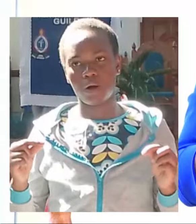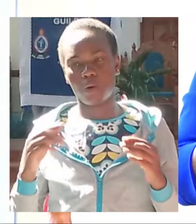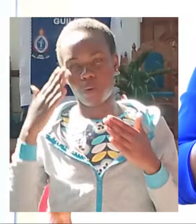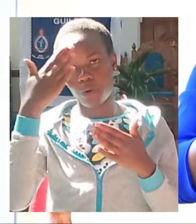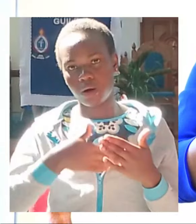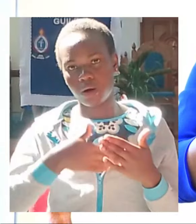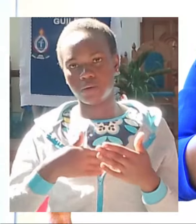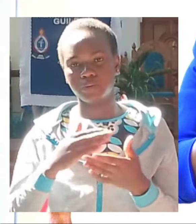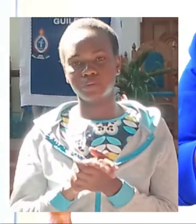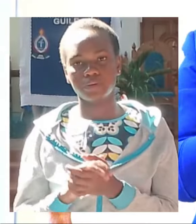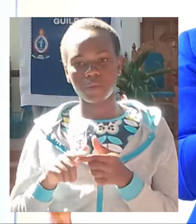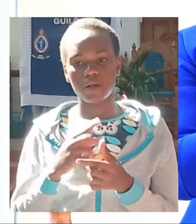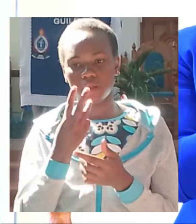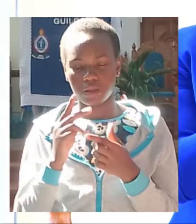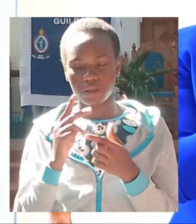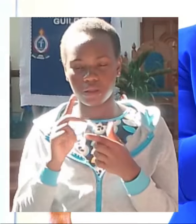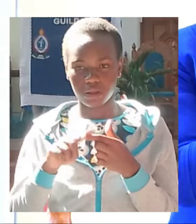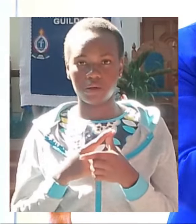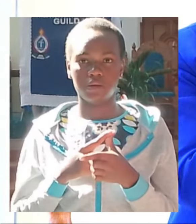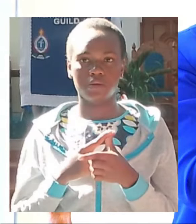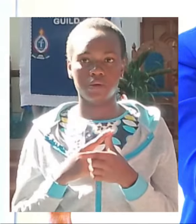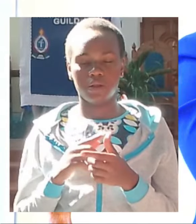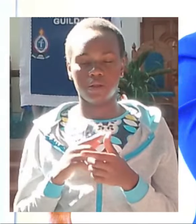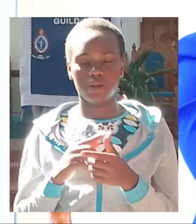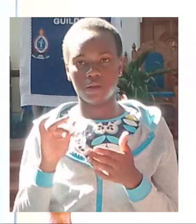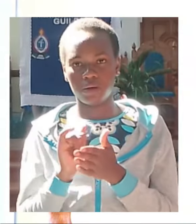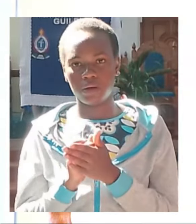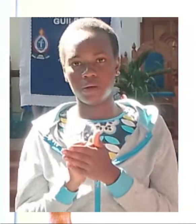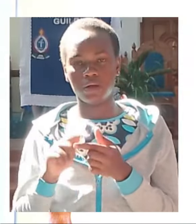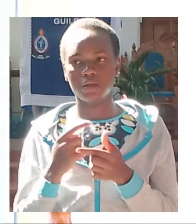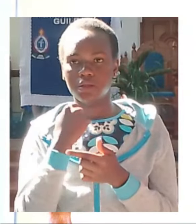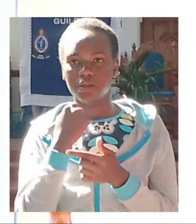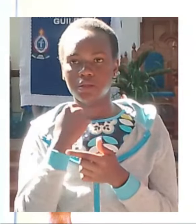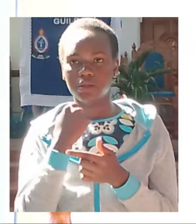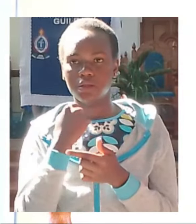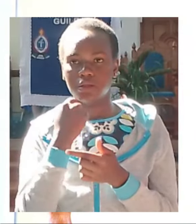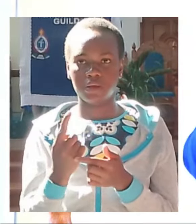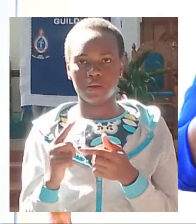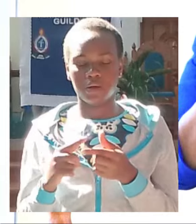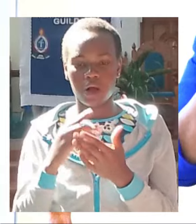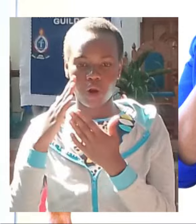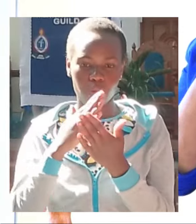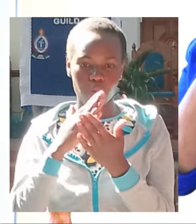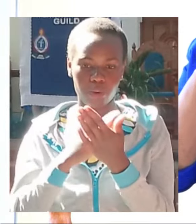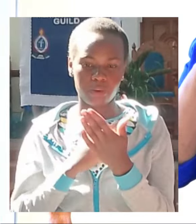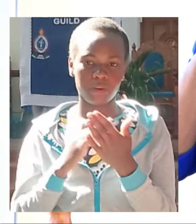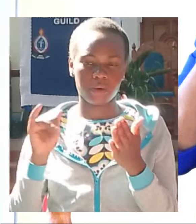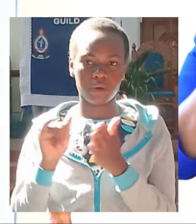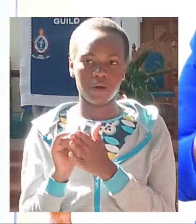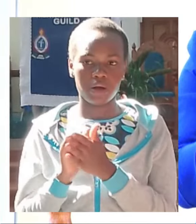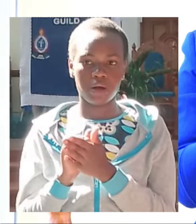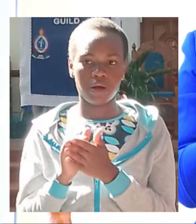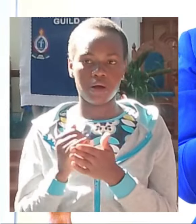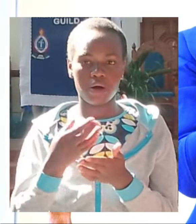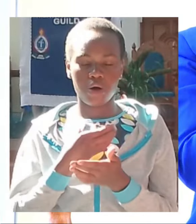sifiwe. And then, in addition to that, he said, these are the rules. That they are only